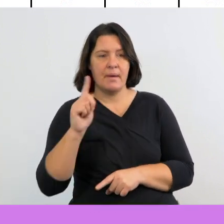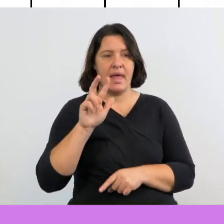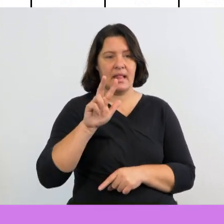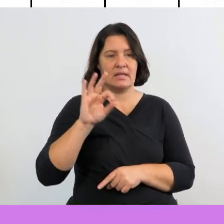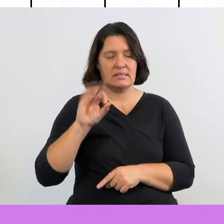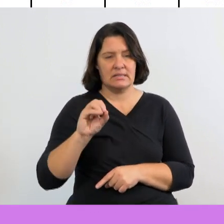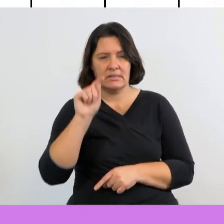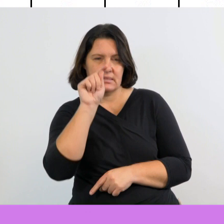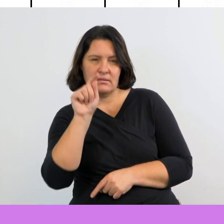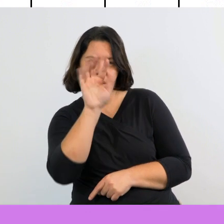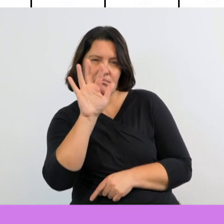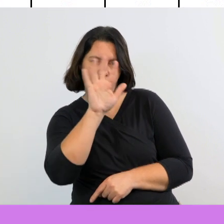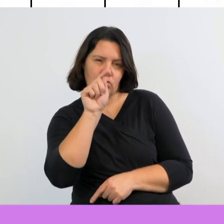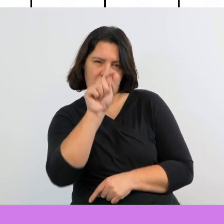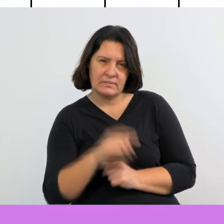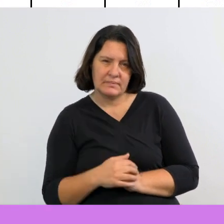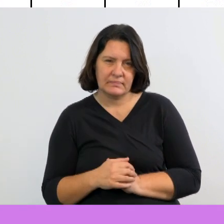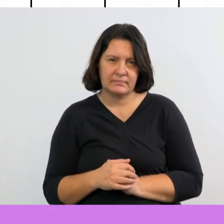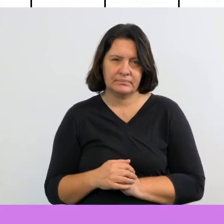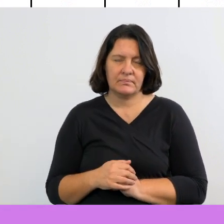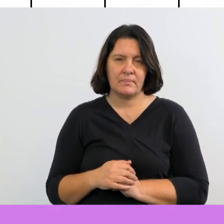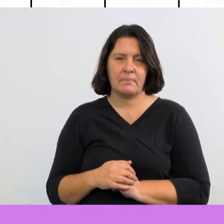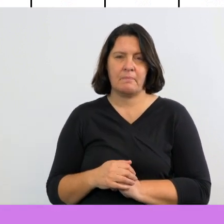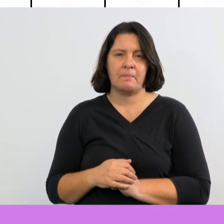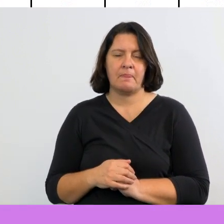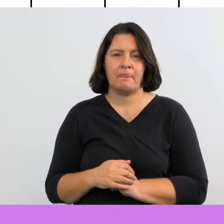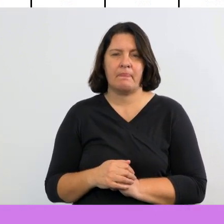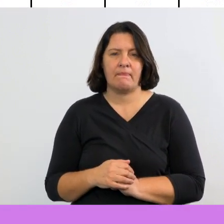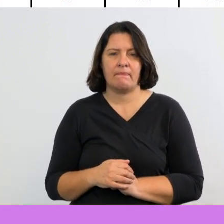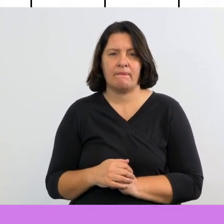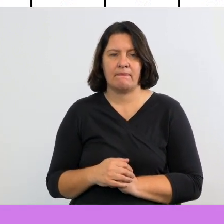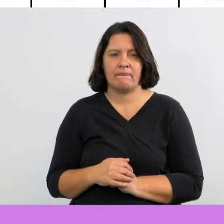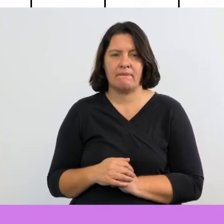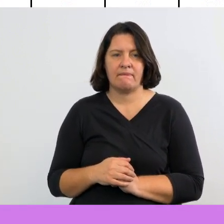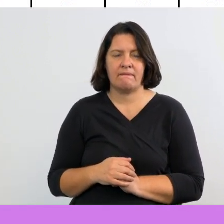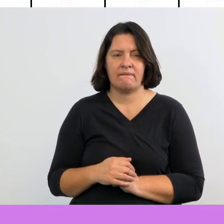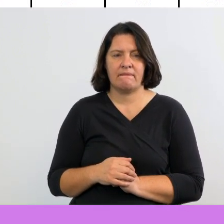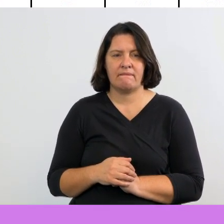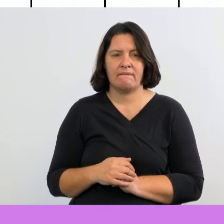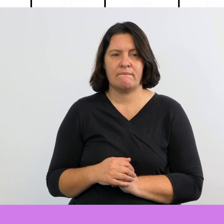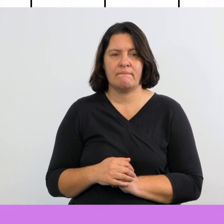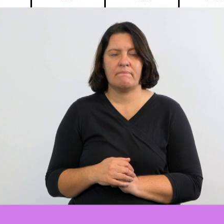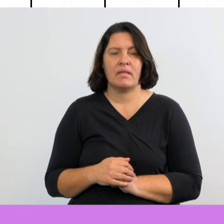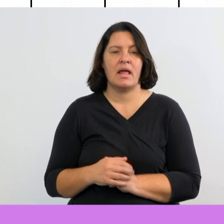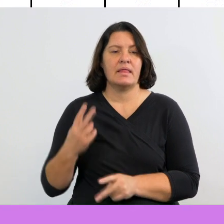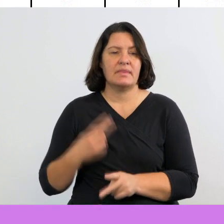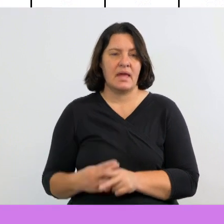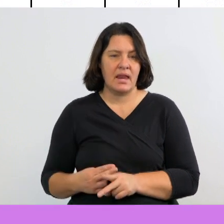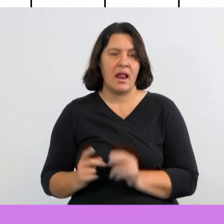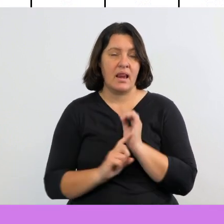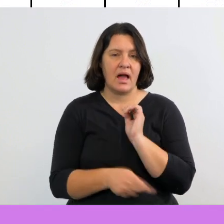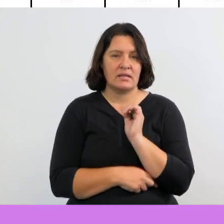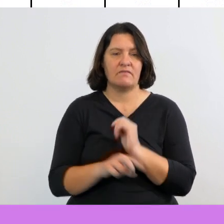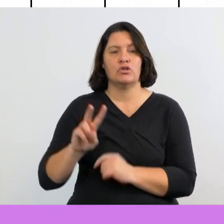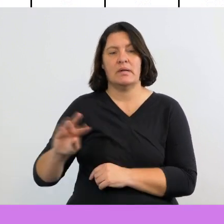of bags is 10. And then 830, again, I'm just going to estimate, right, say around about there.